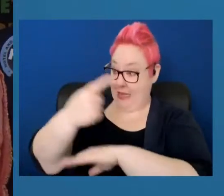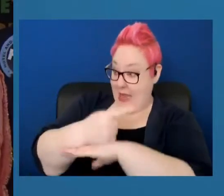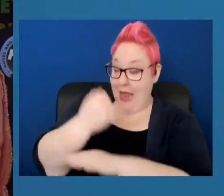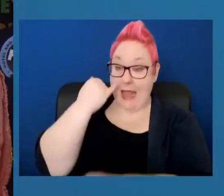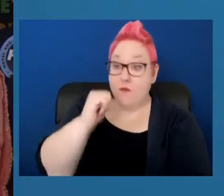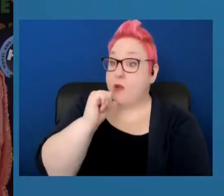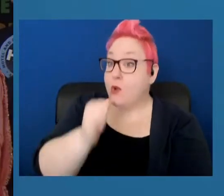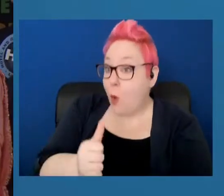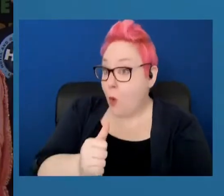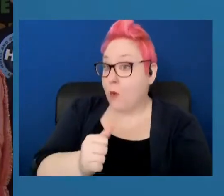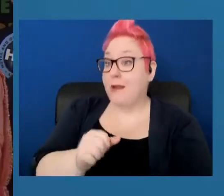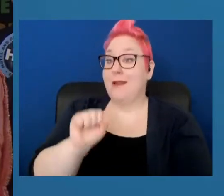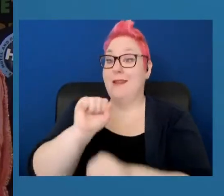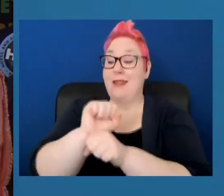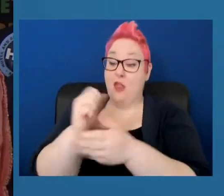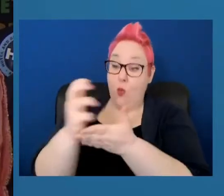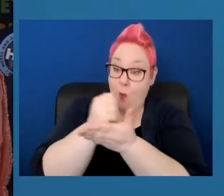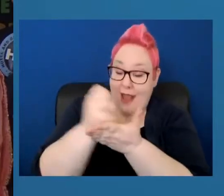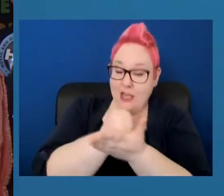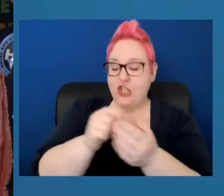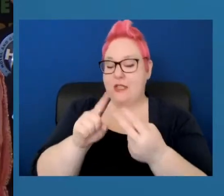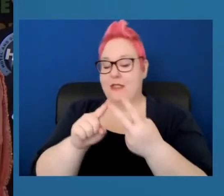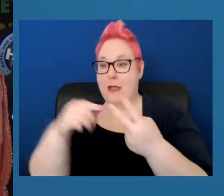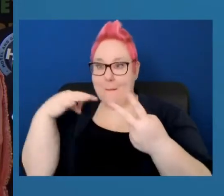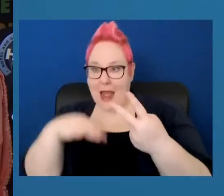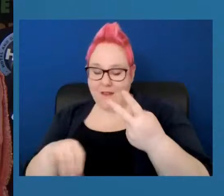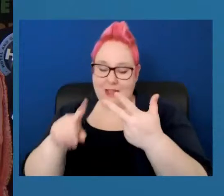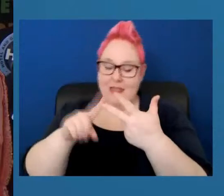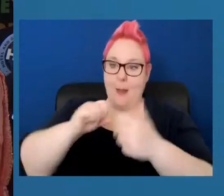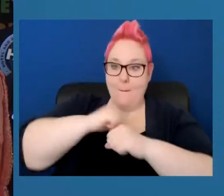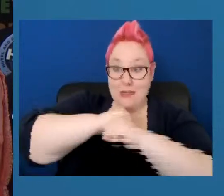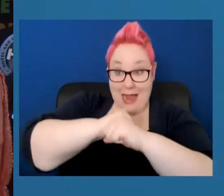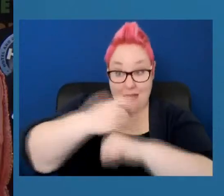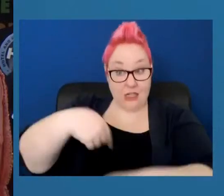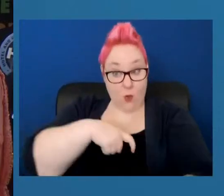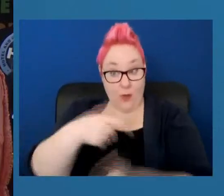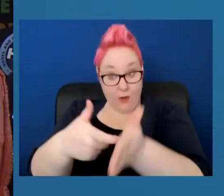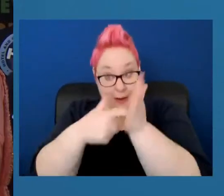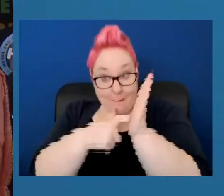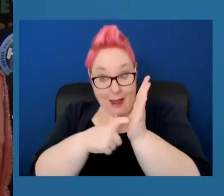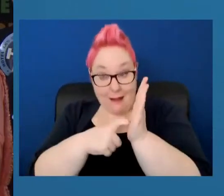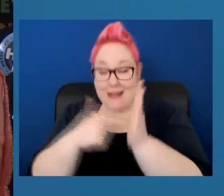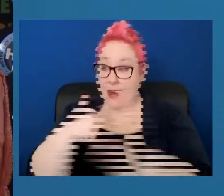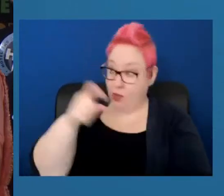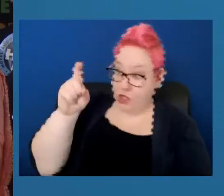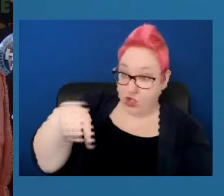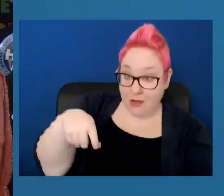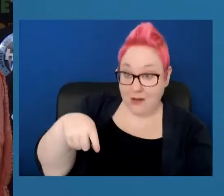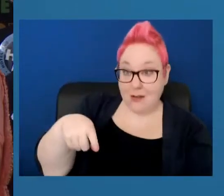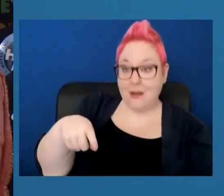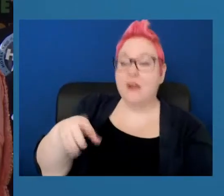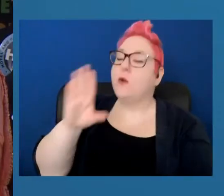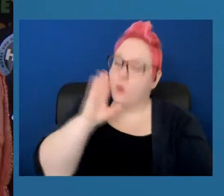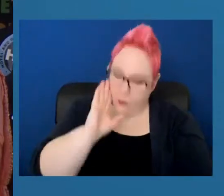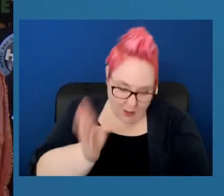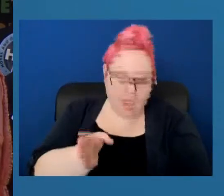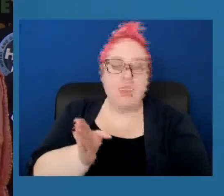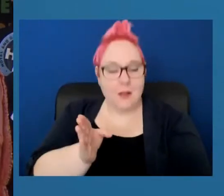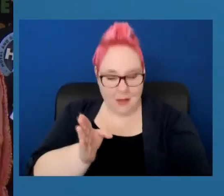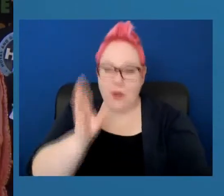wages, the benefits, and the protections that we demand, that we deserve, mark my words, there's going to be a